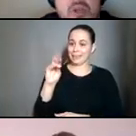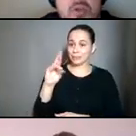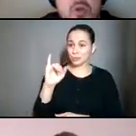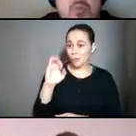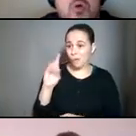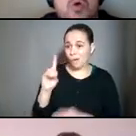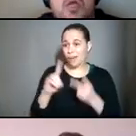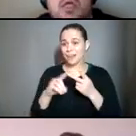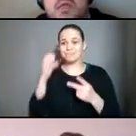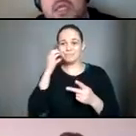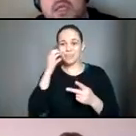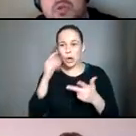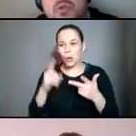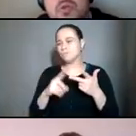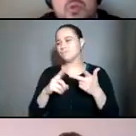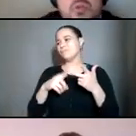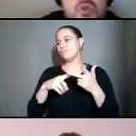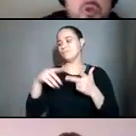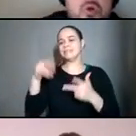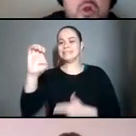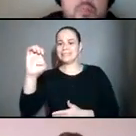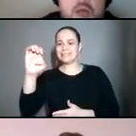Nook, or Pocketbook.